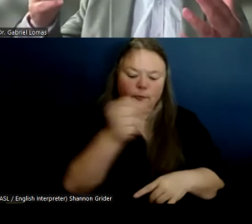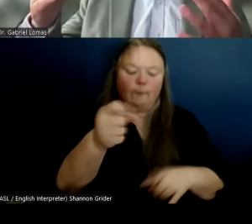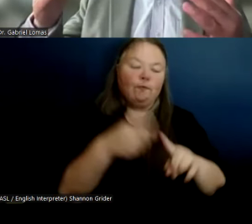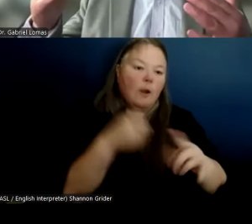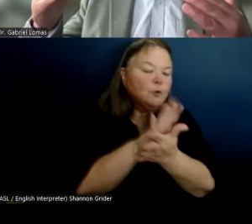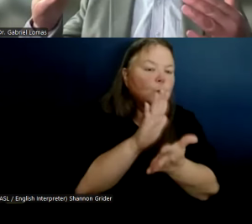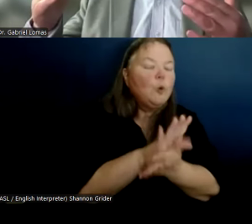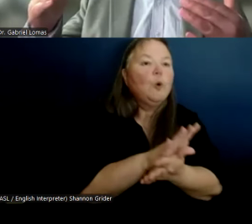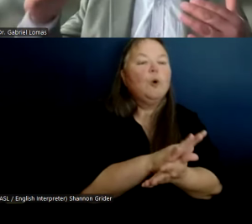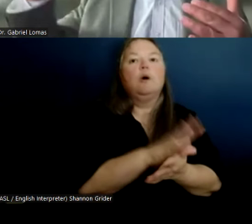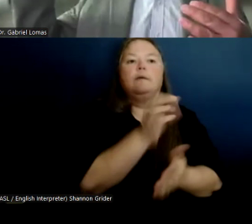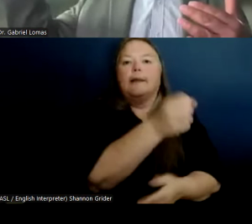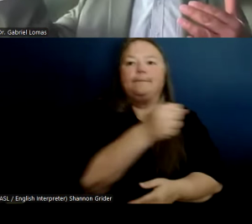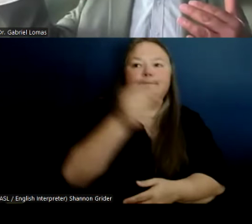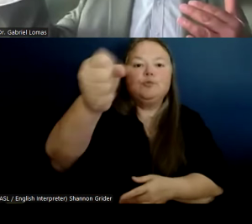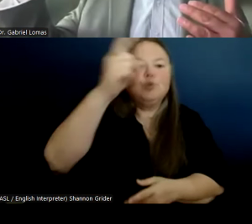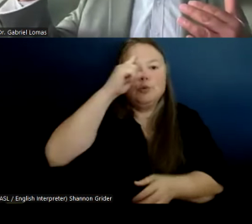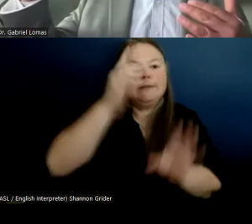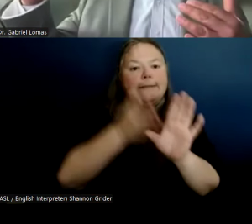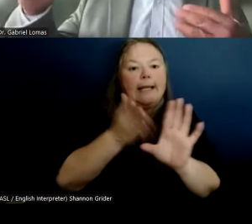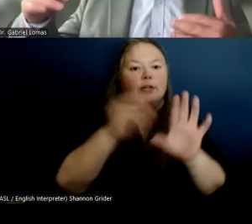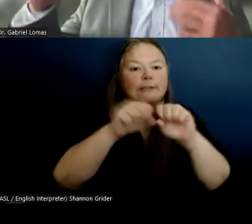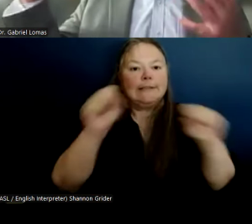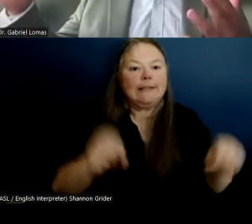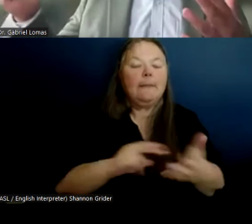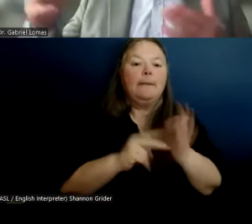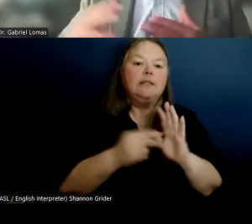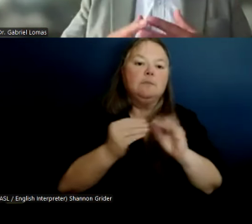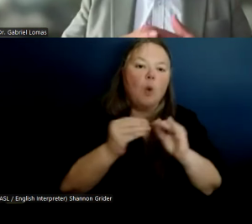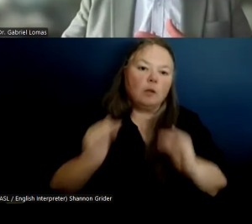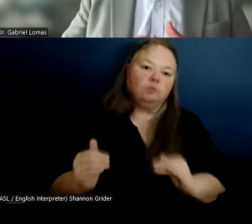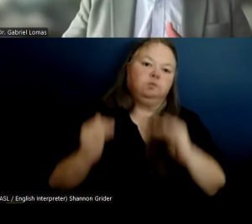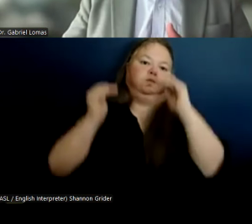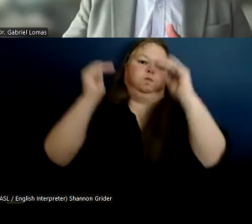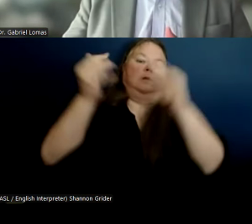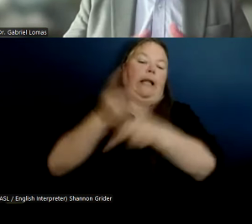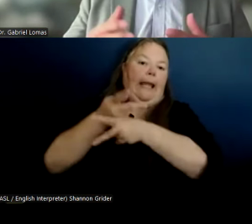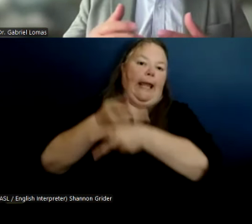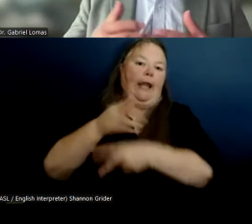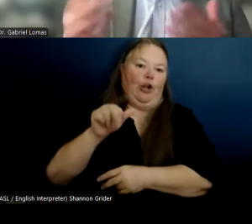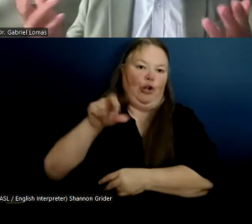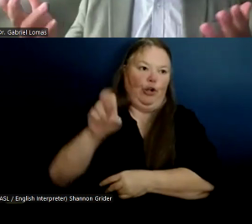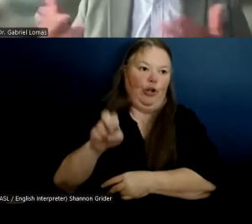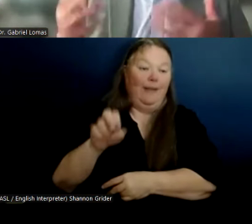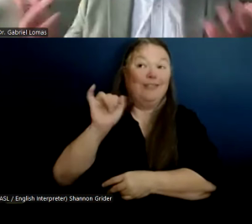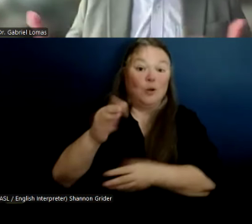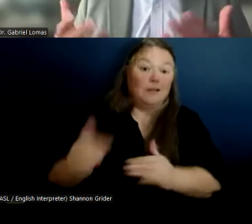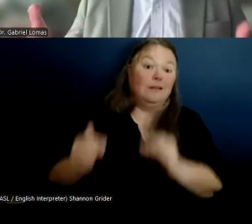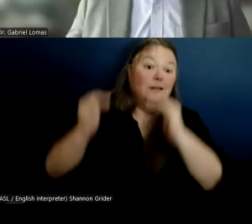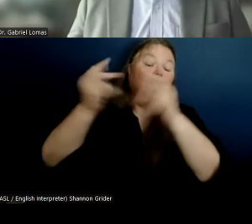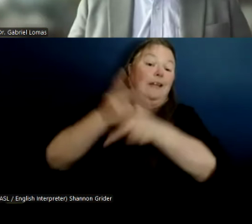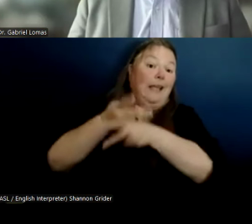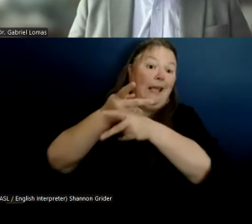program and they require higher levels of care. And those higher levels of care are oftentimes